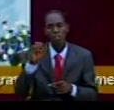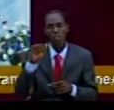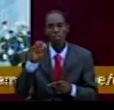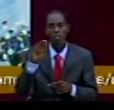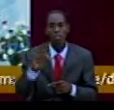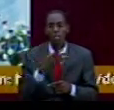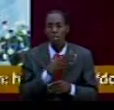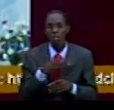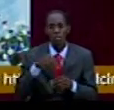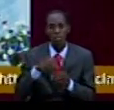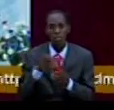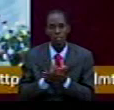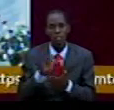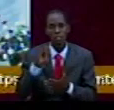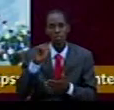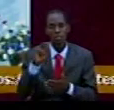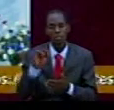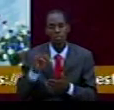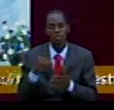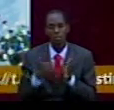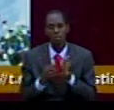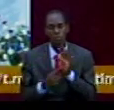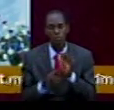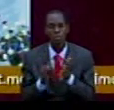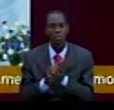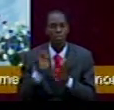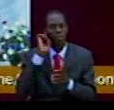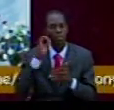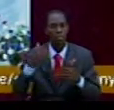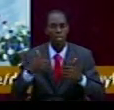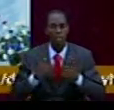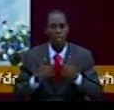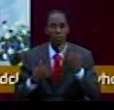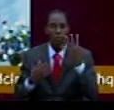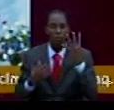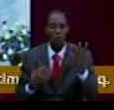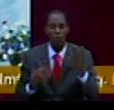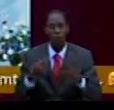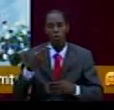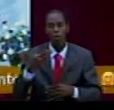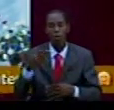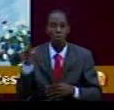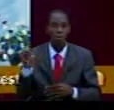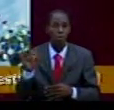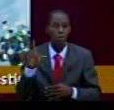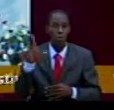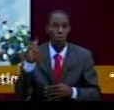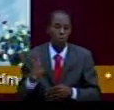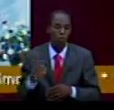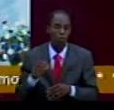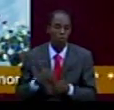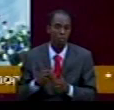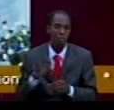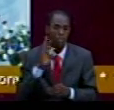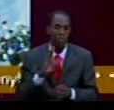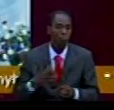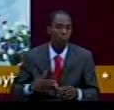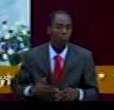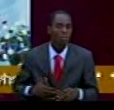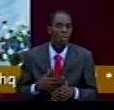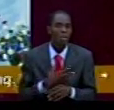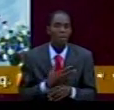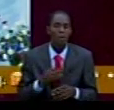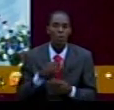cried to God and it was still bringing out pus and the poo. But for doing the program of the impact, when Jesus was preaching, he